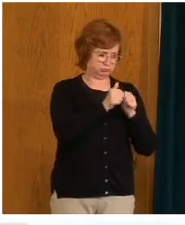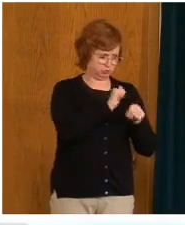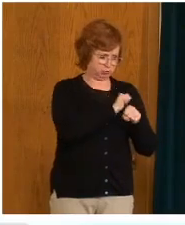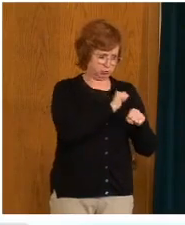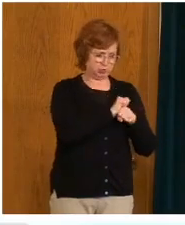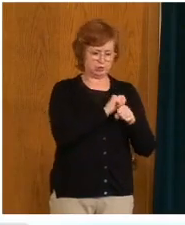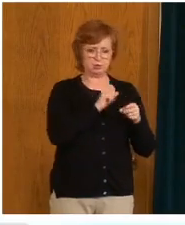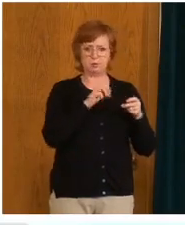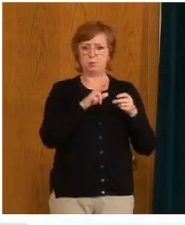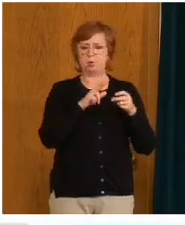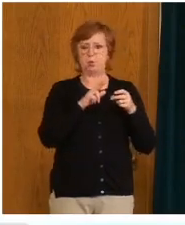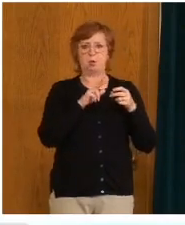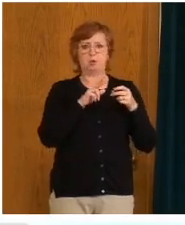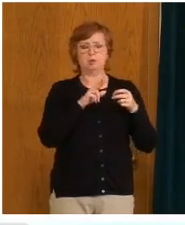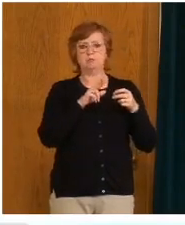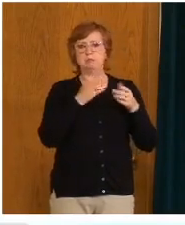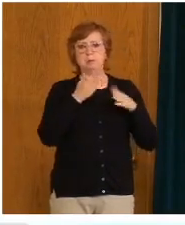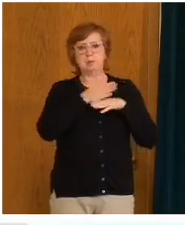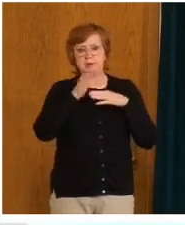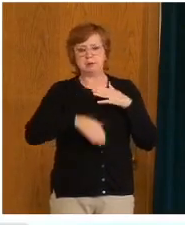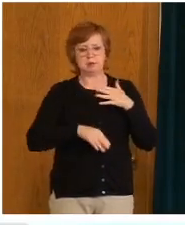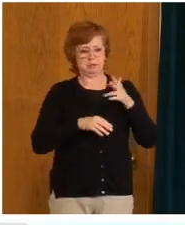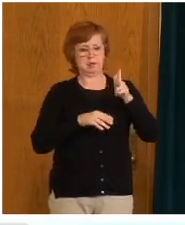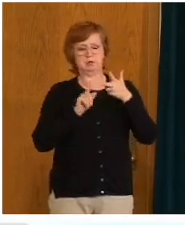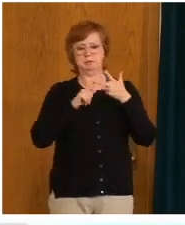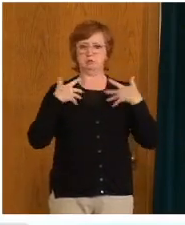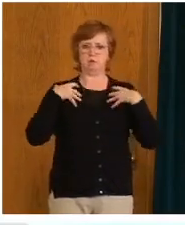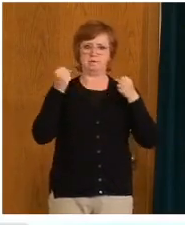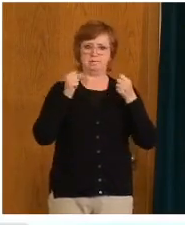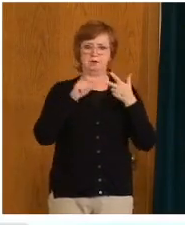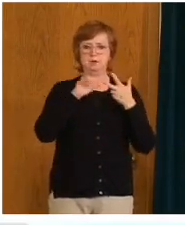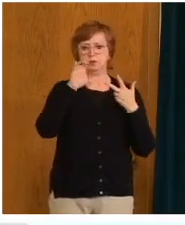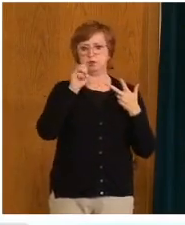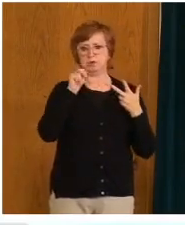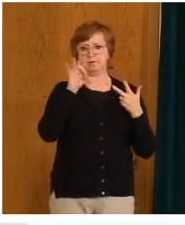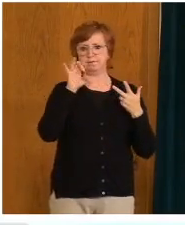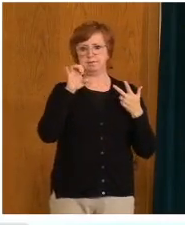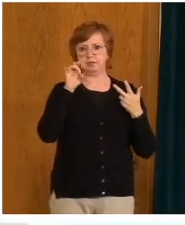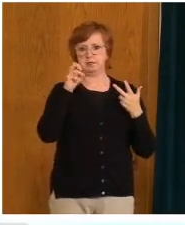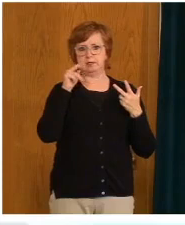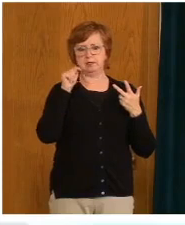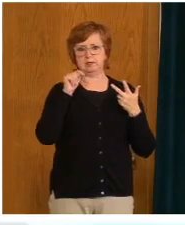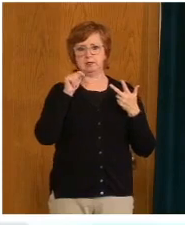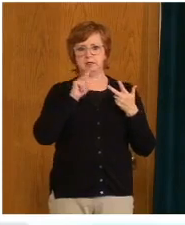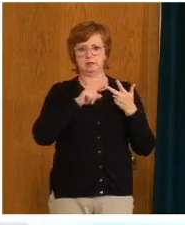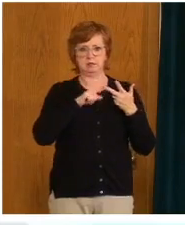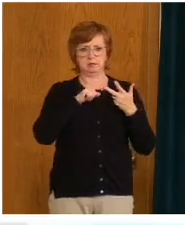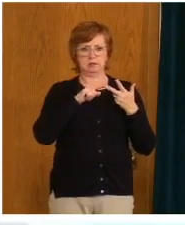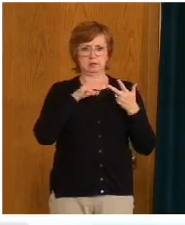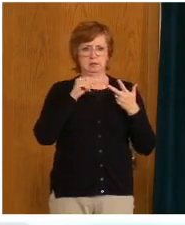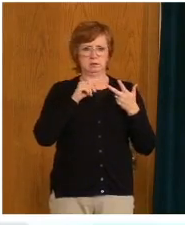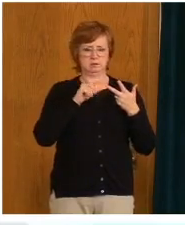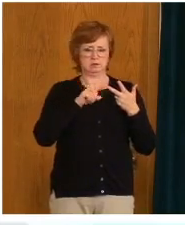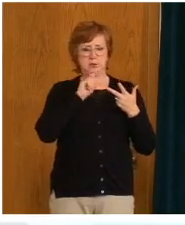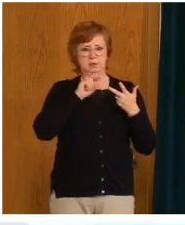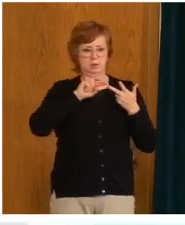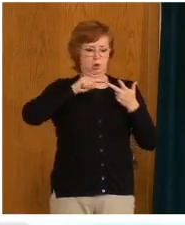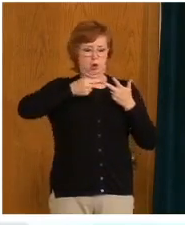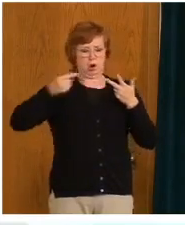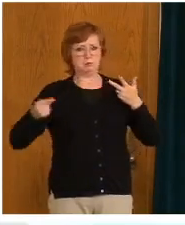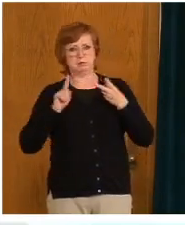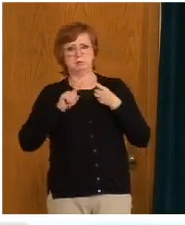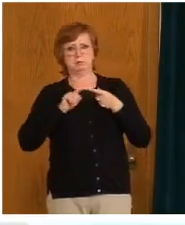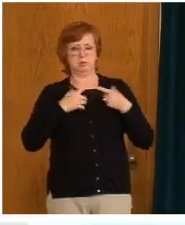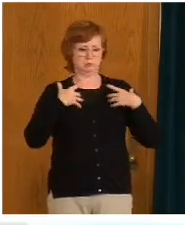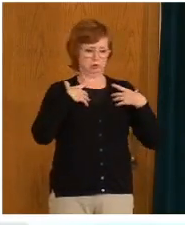critical. And finally, vaccine confidence. The other flip side of that is hesitancy. Why are you hesitant? Having that discussion